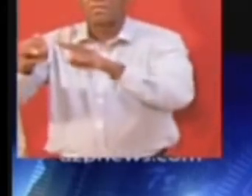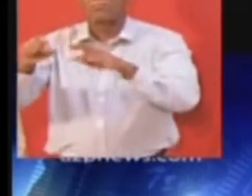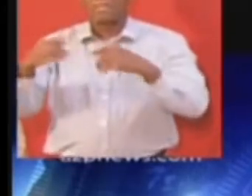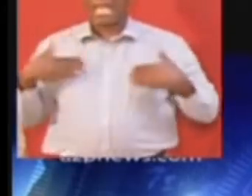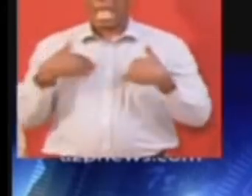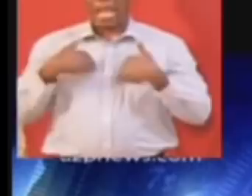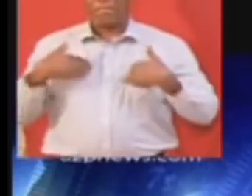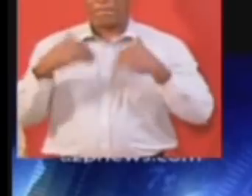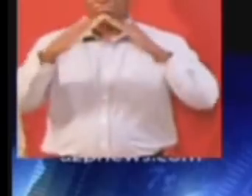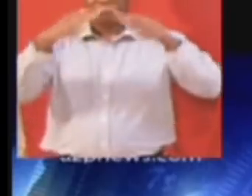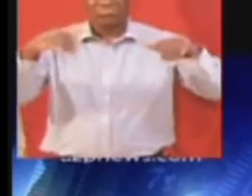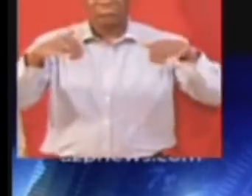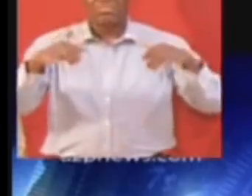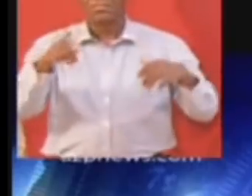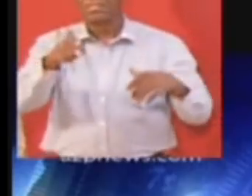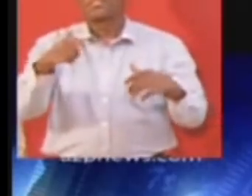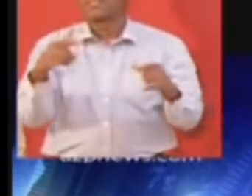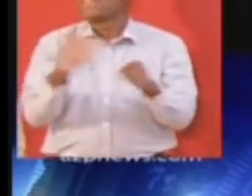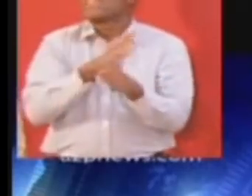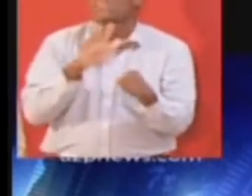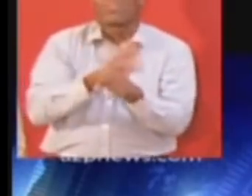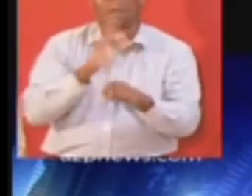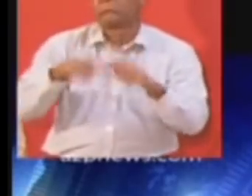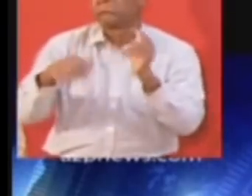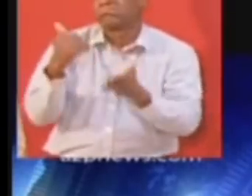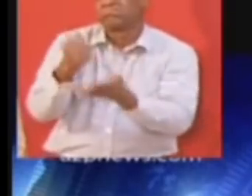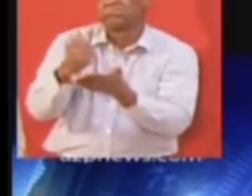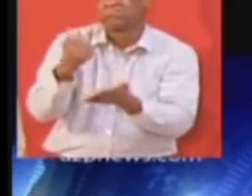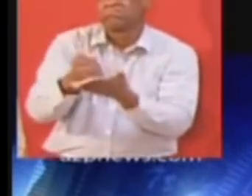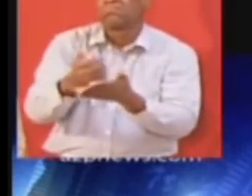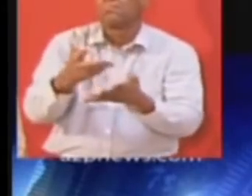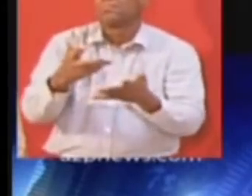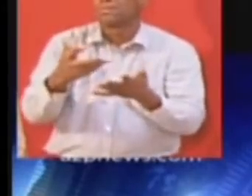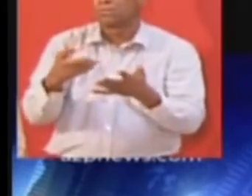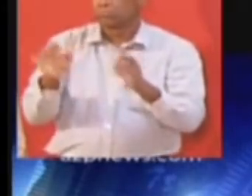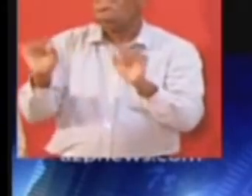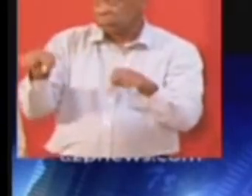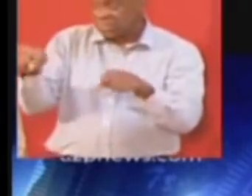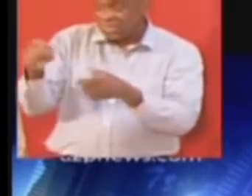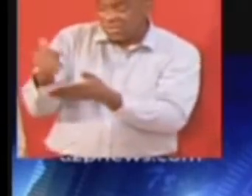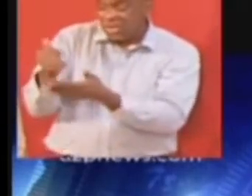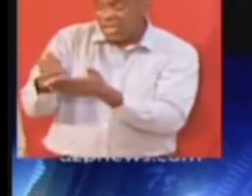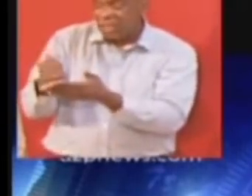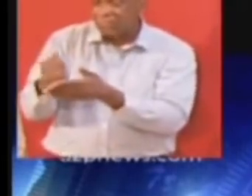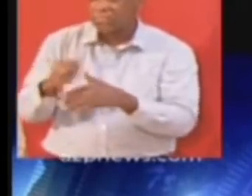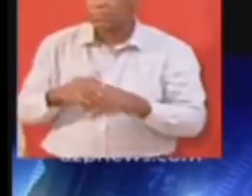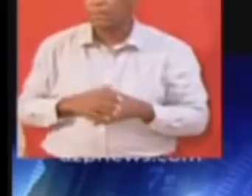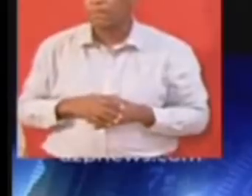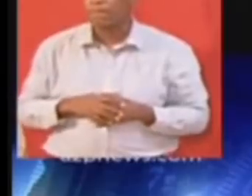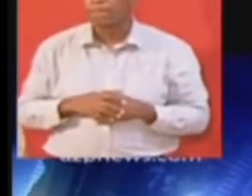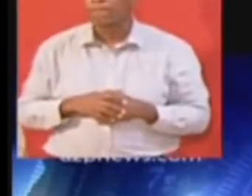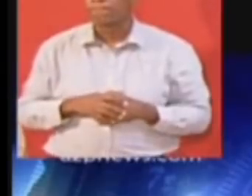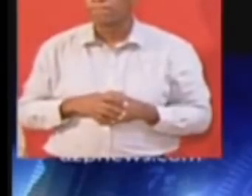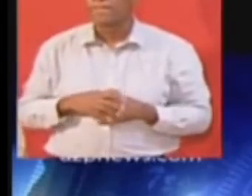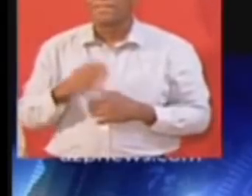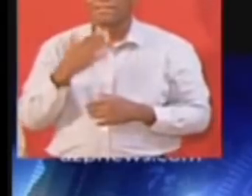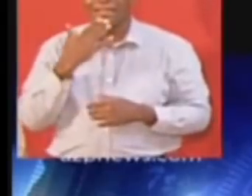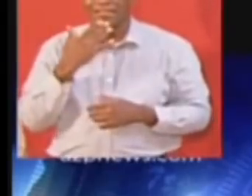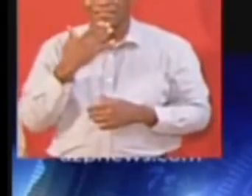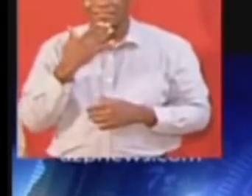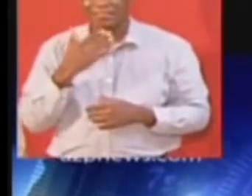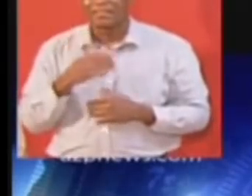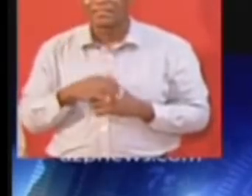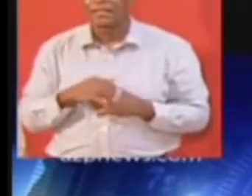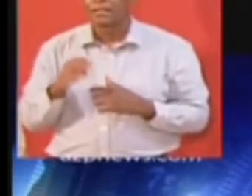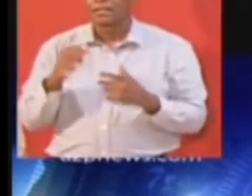are full the capacity, and I want you to intervene with that. That's my first question. Thank you very much, Priya. And